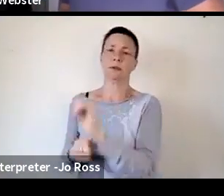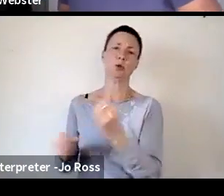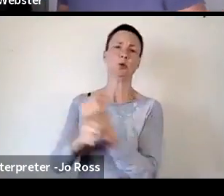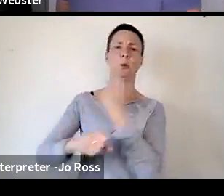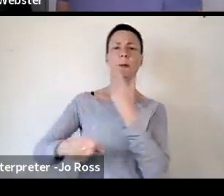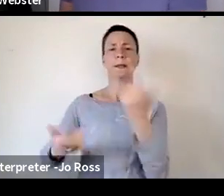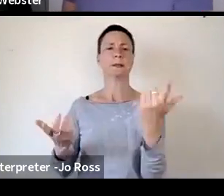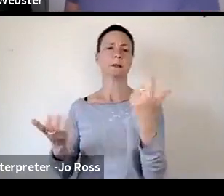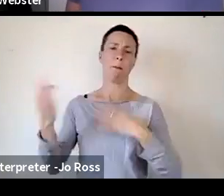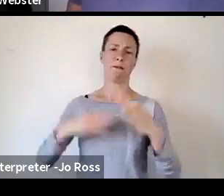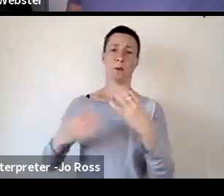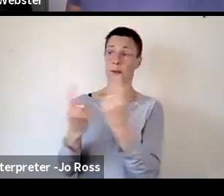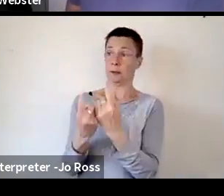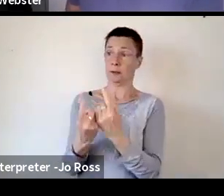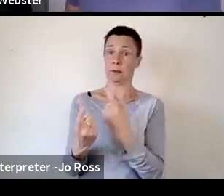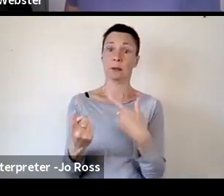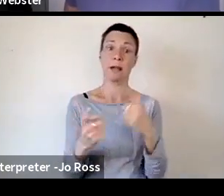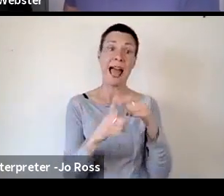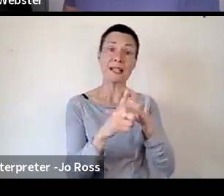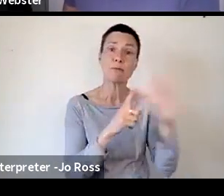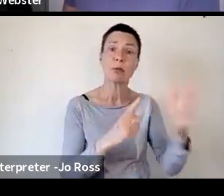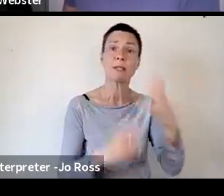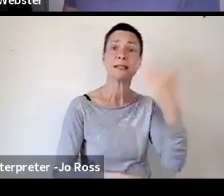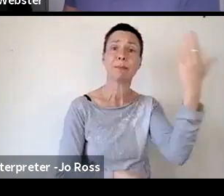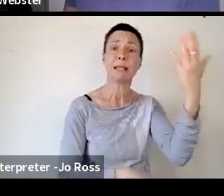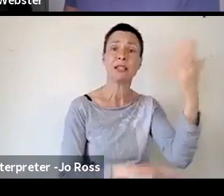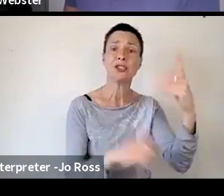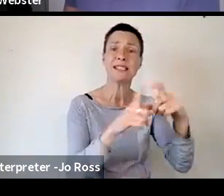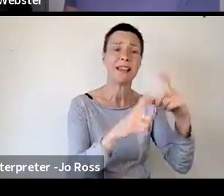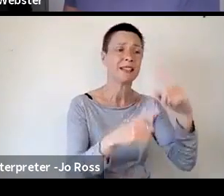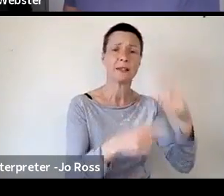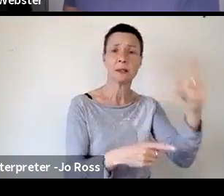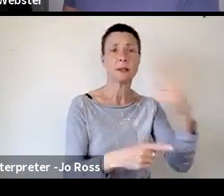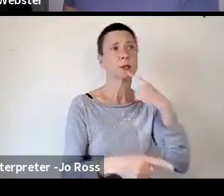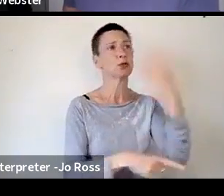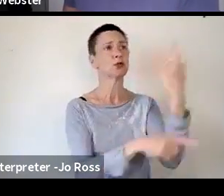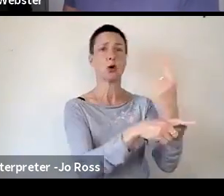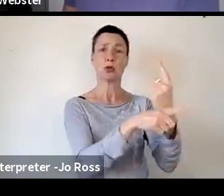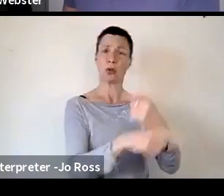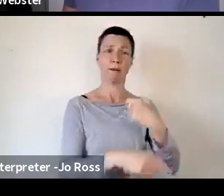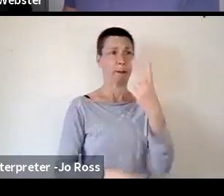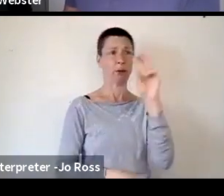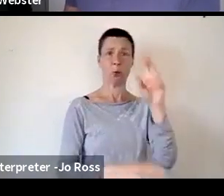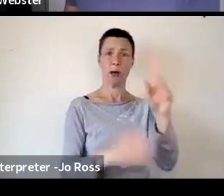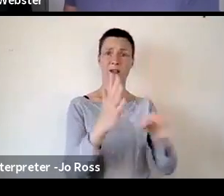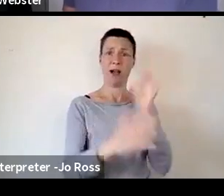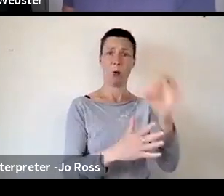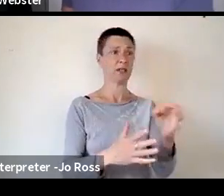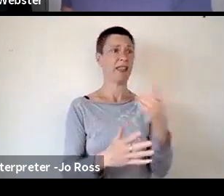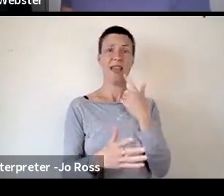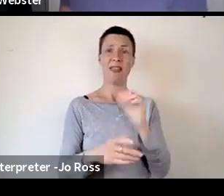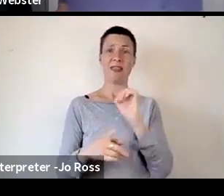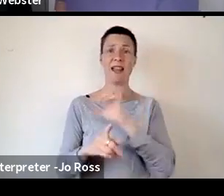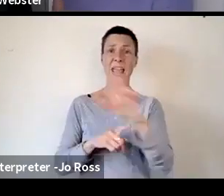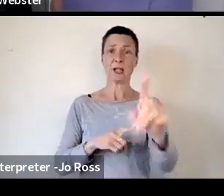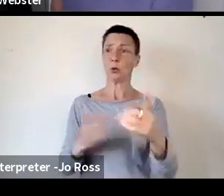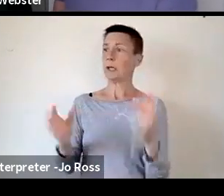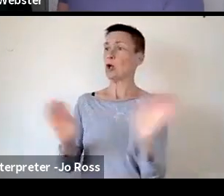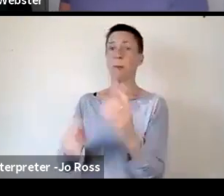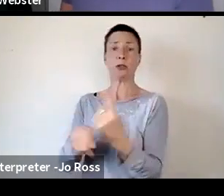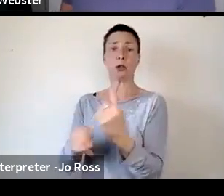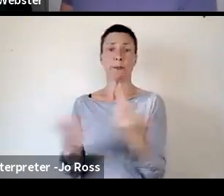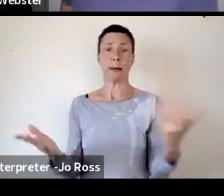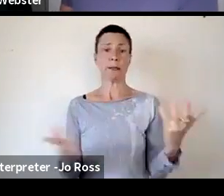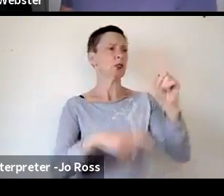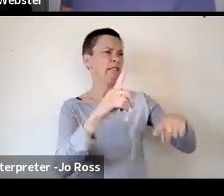performative thing. David Olusoga's speech, Edinburgh, it was all everyone could talk about for a grand total of about 12 hours. Next week, no one was talking about it. No one's done anything. No one